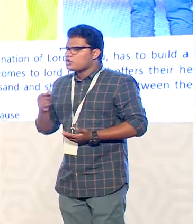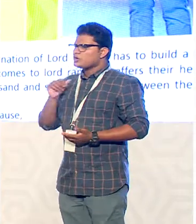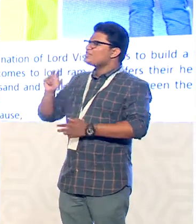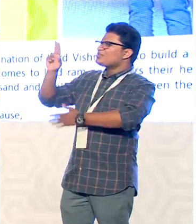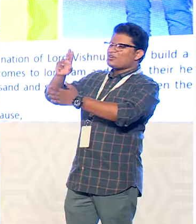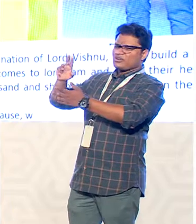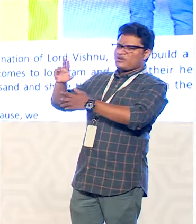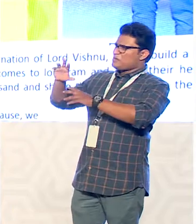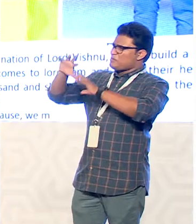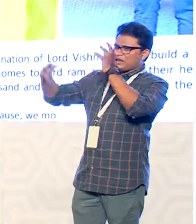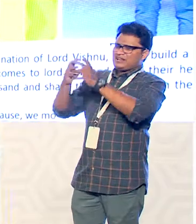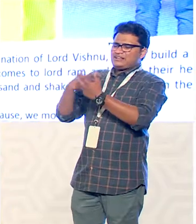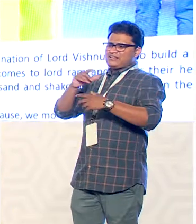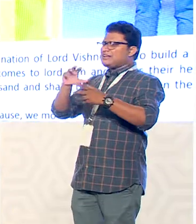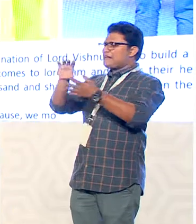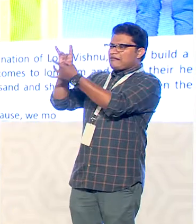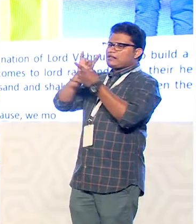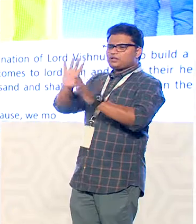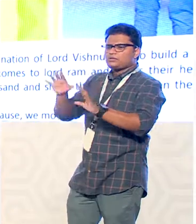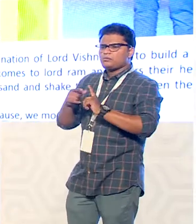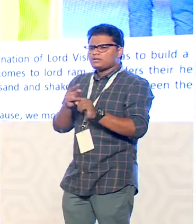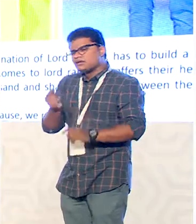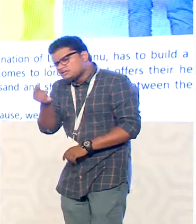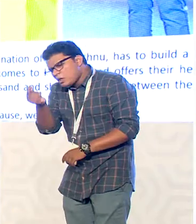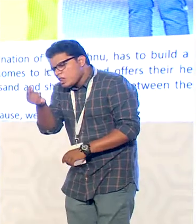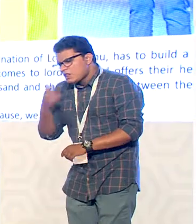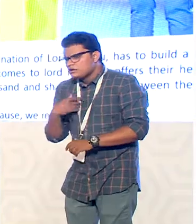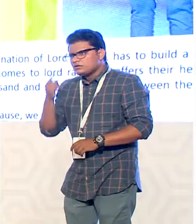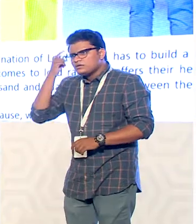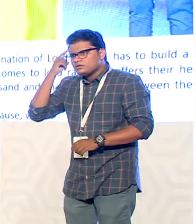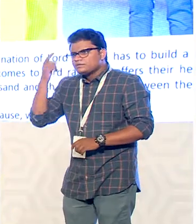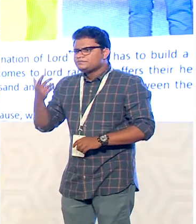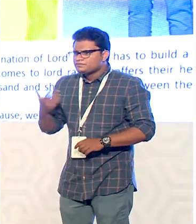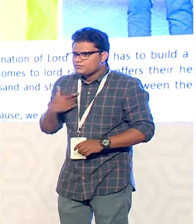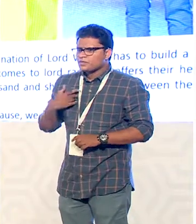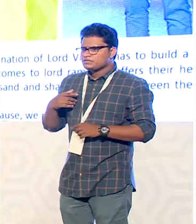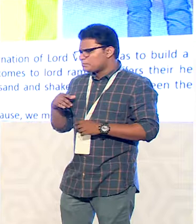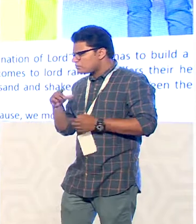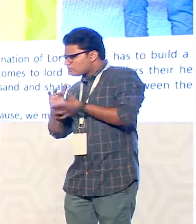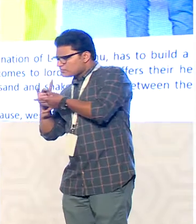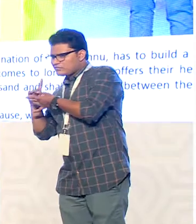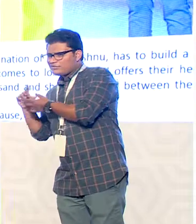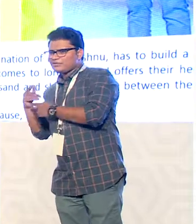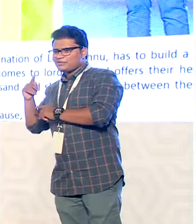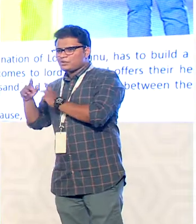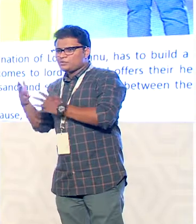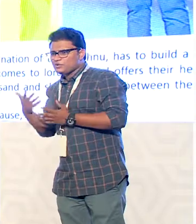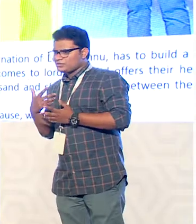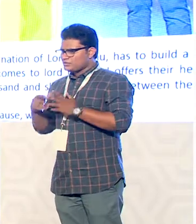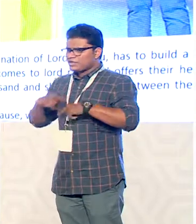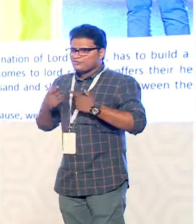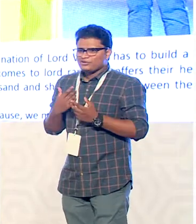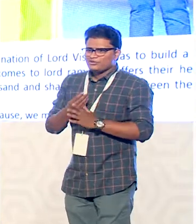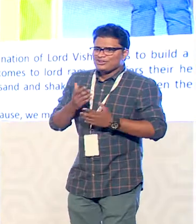connectedness in some abstract way, but in a very tangible sense of brotherhood that enriches life here and now, and